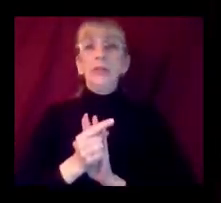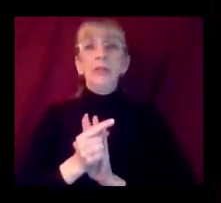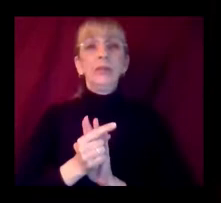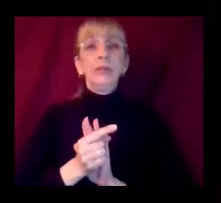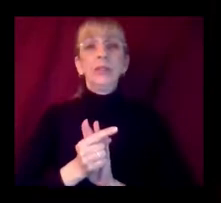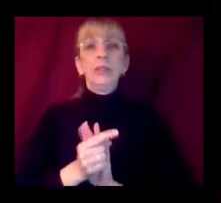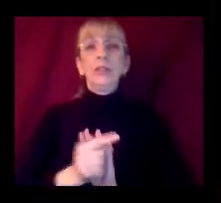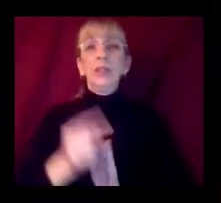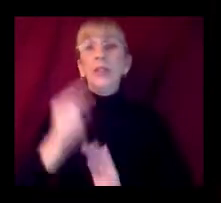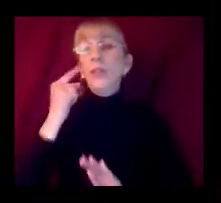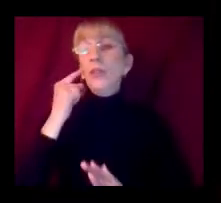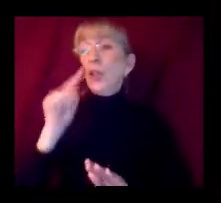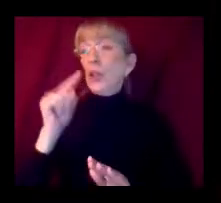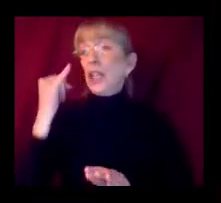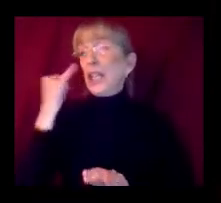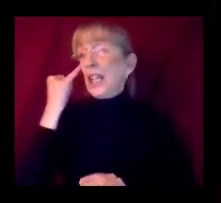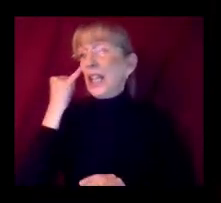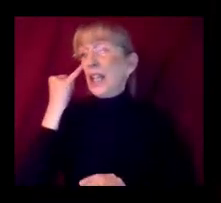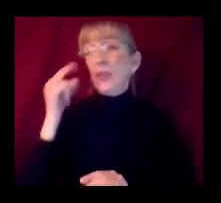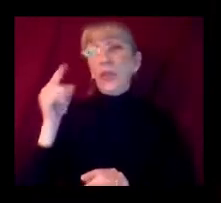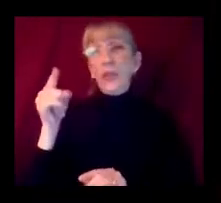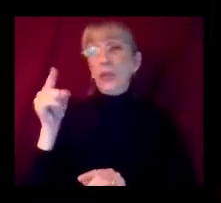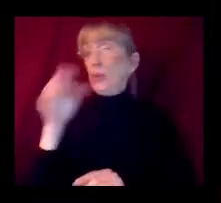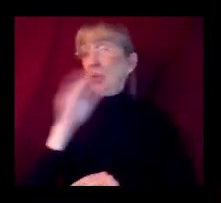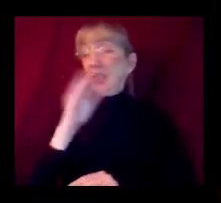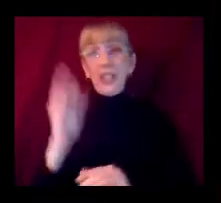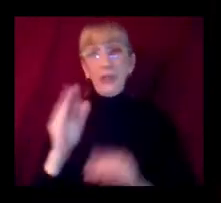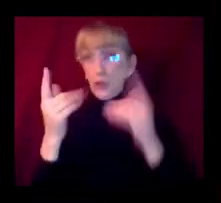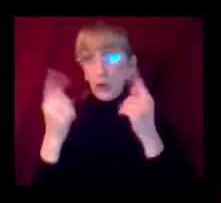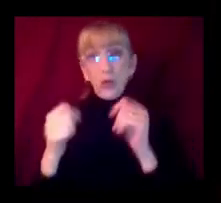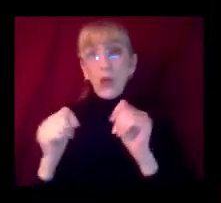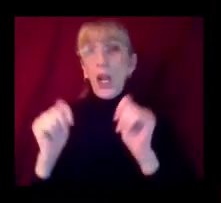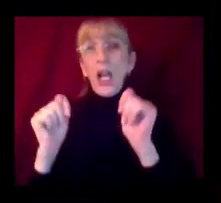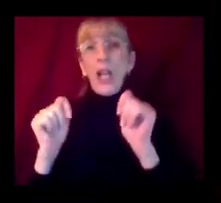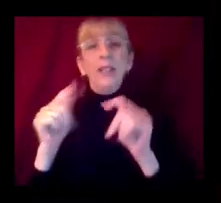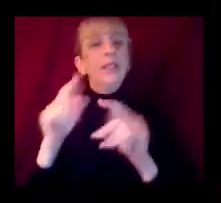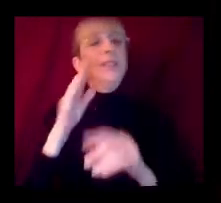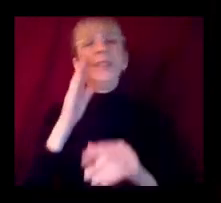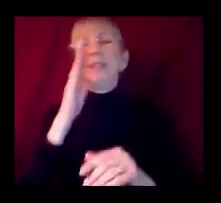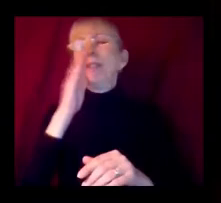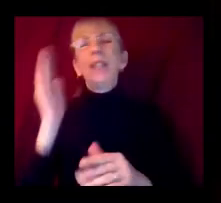'cause if you never try, you never win.